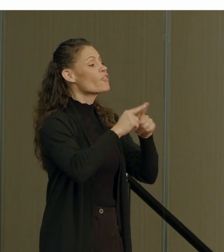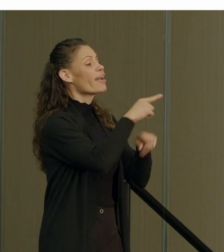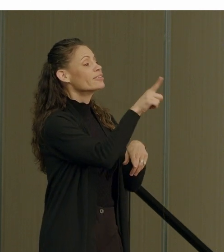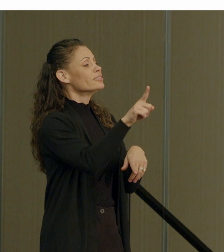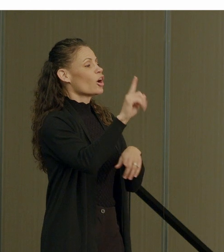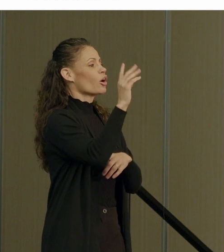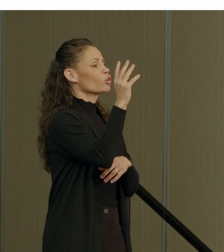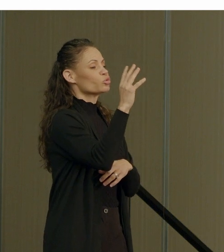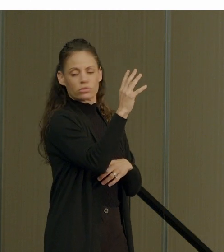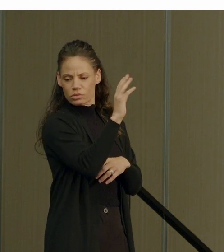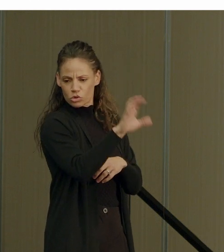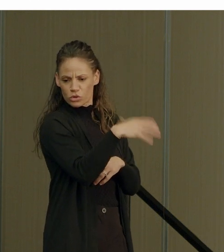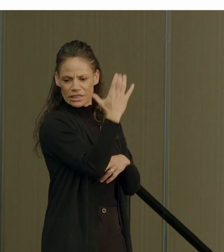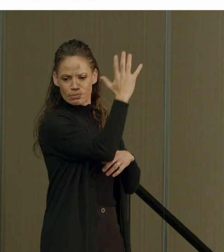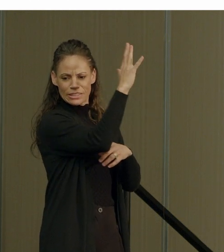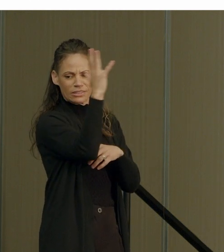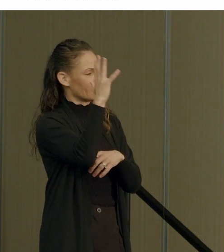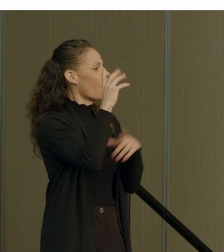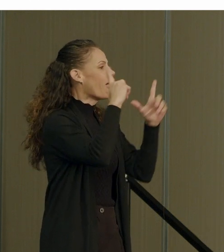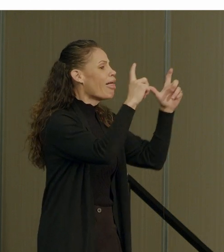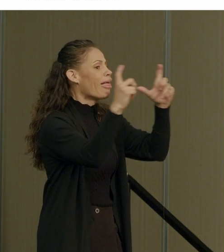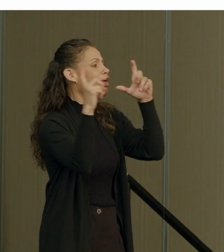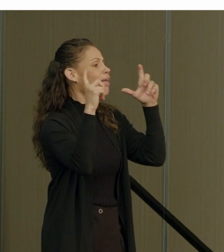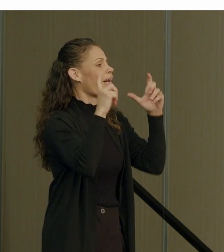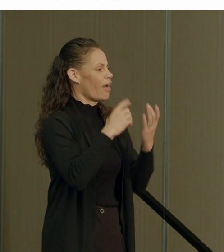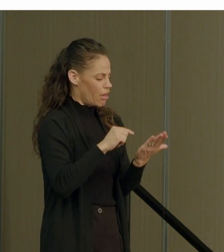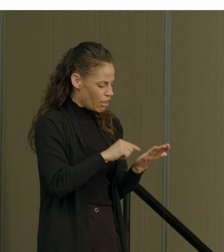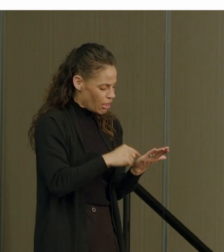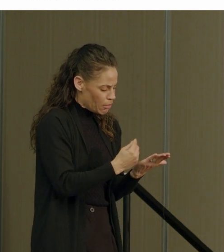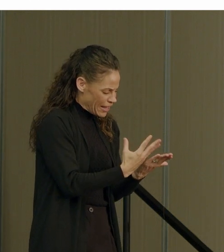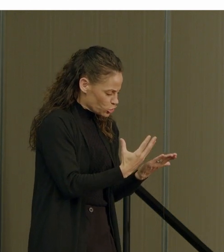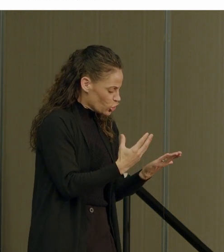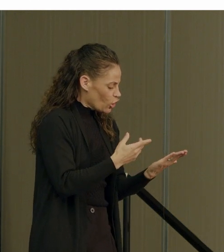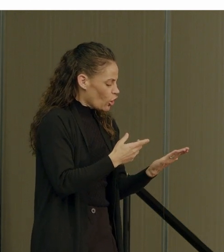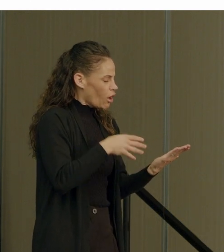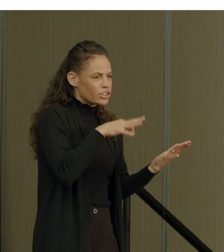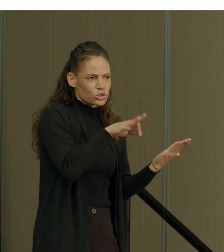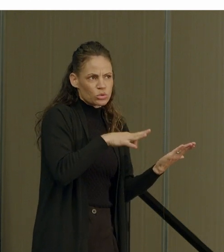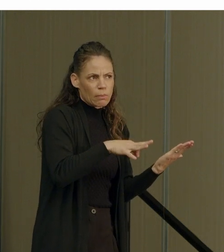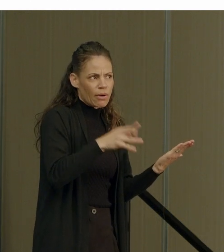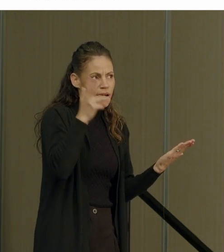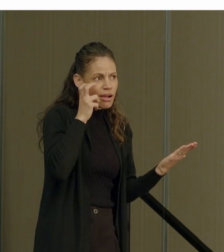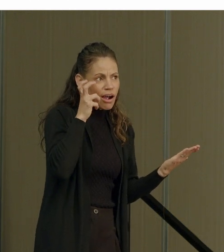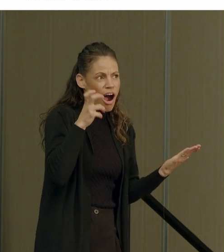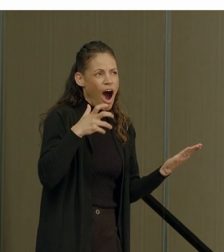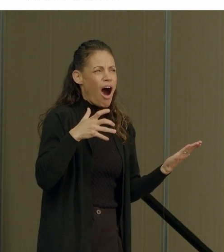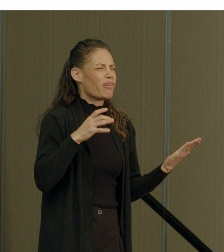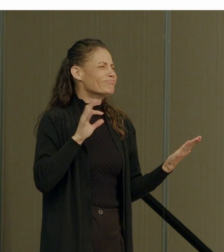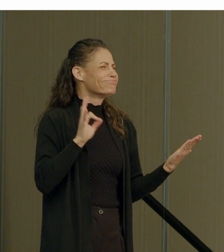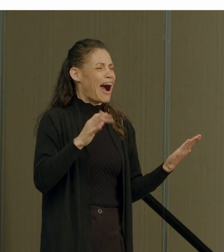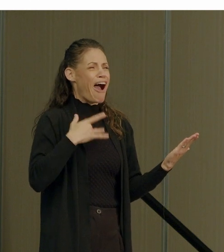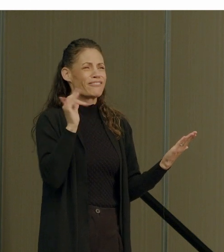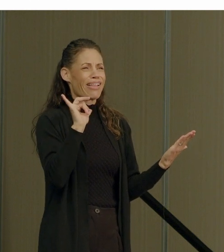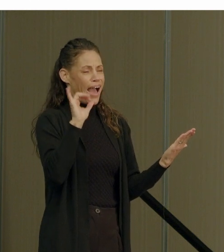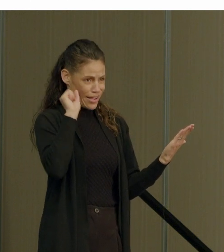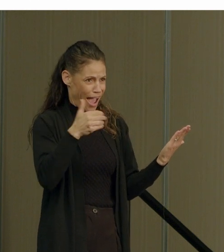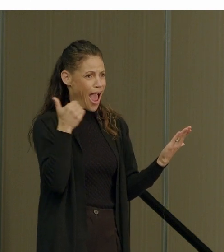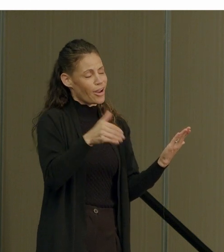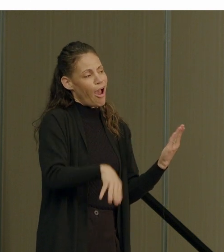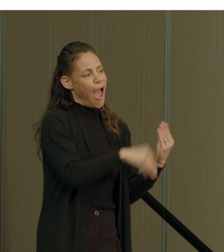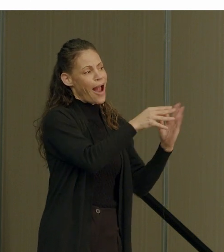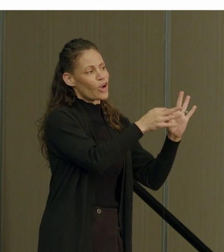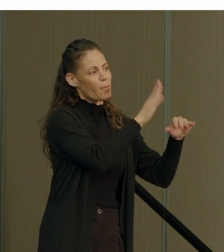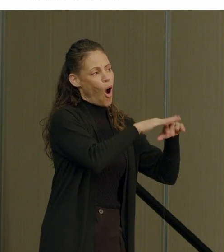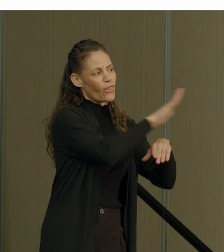when I have TalkBack describe the photos, it gives such a detailed description. I feel like I can actually comment on their pics like everyone